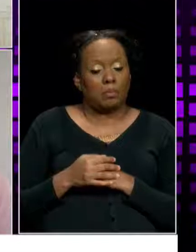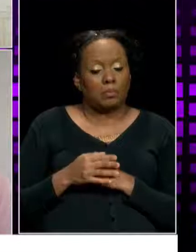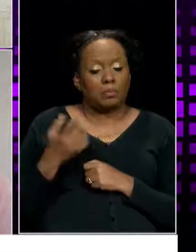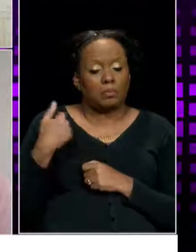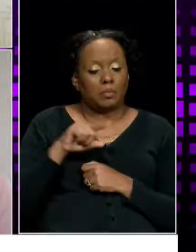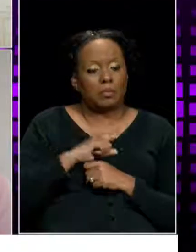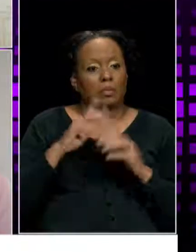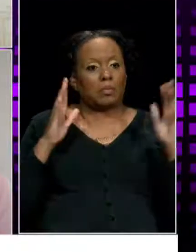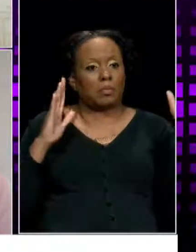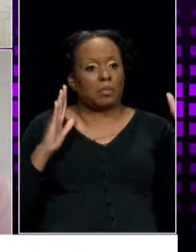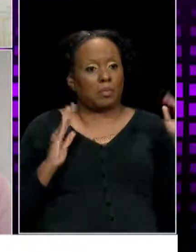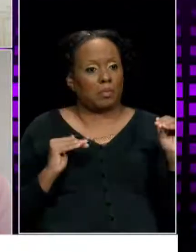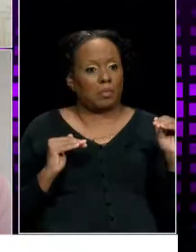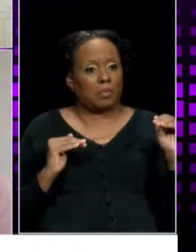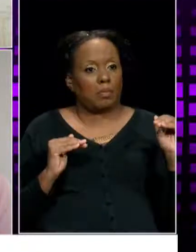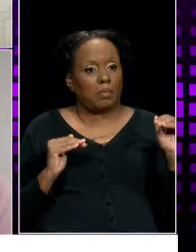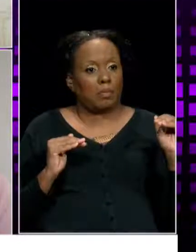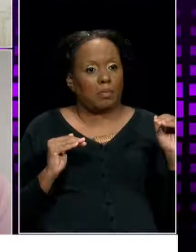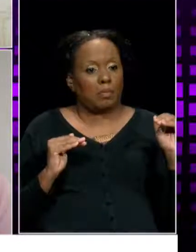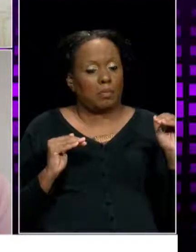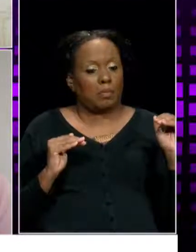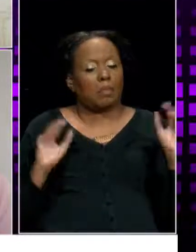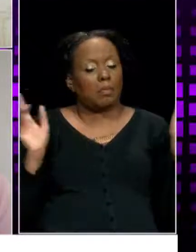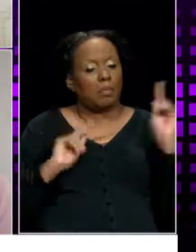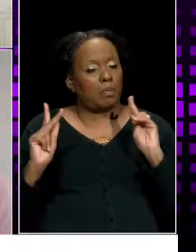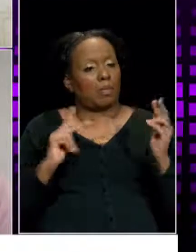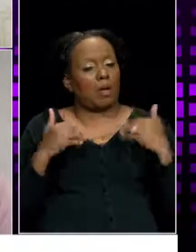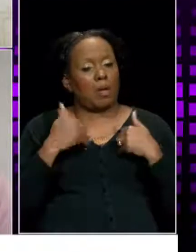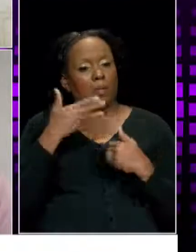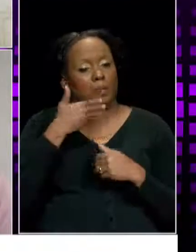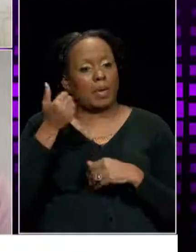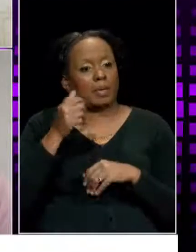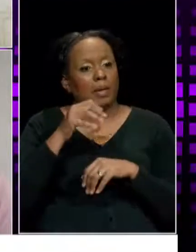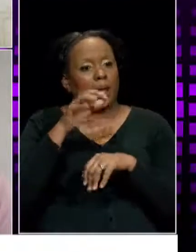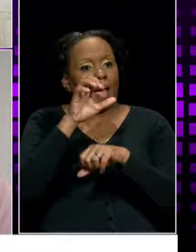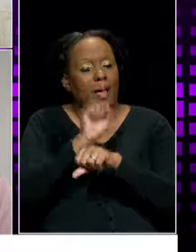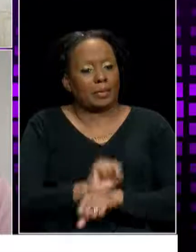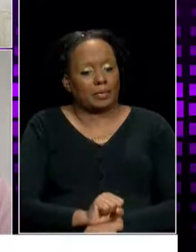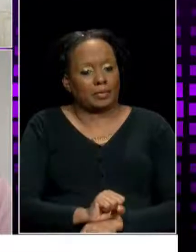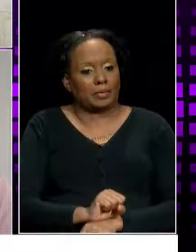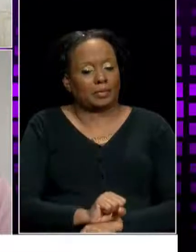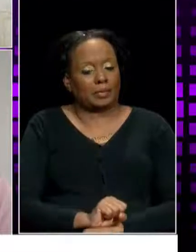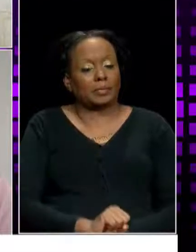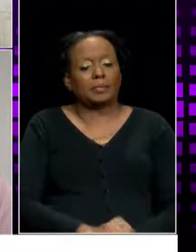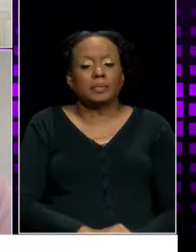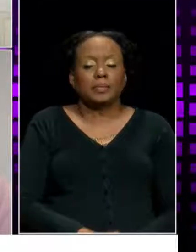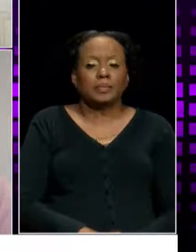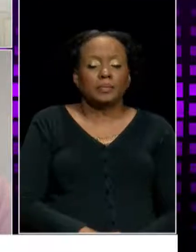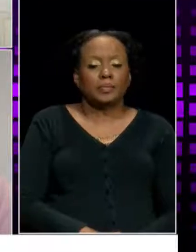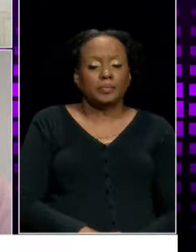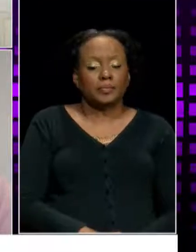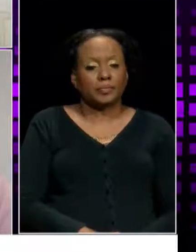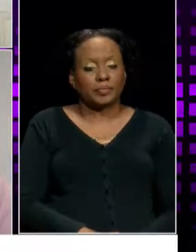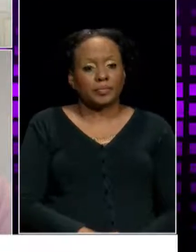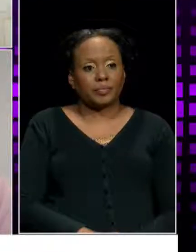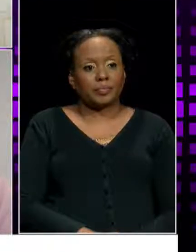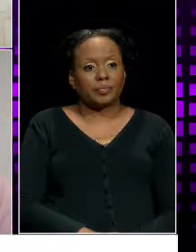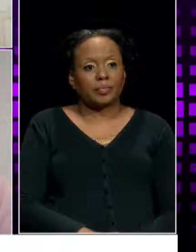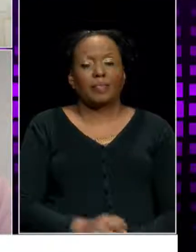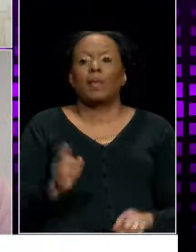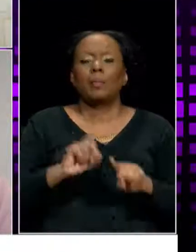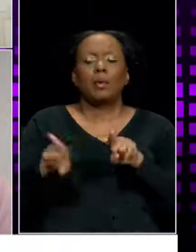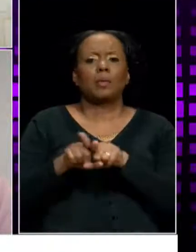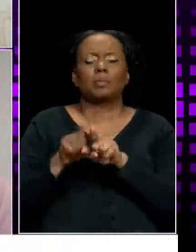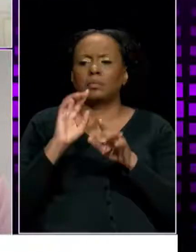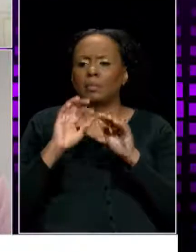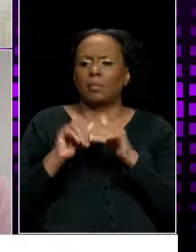a way to diverge away from certain habits. It leads me into the space of thinking about how those types of communities can